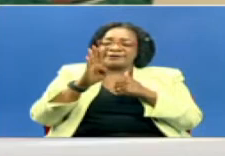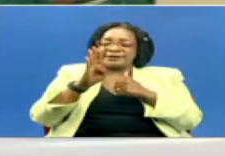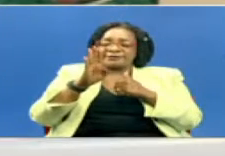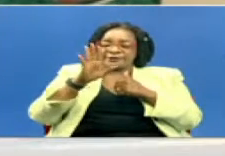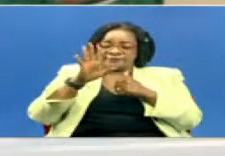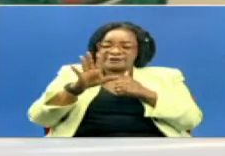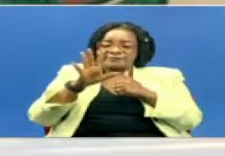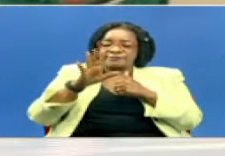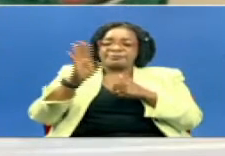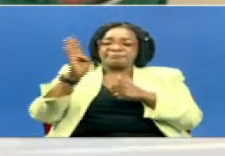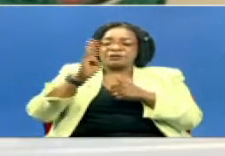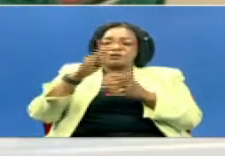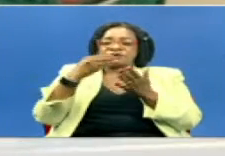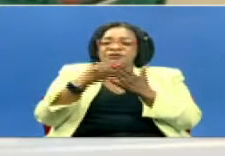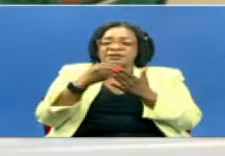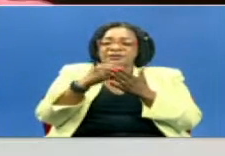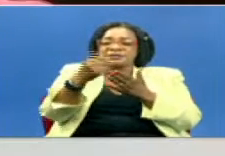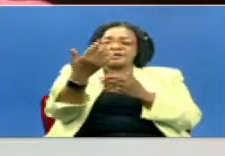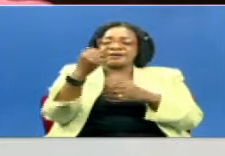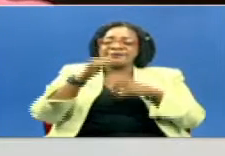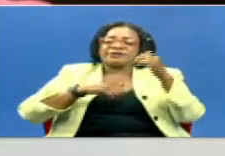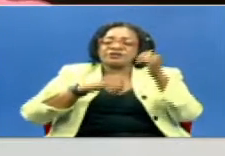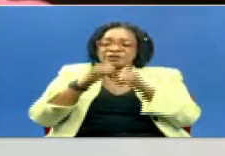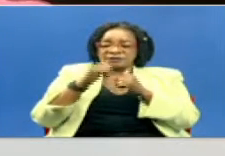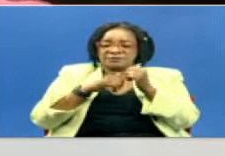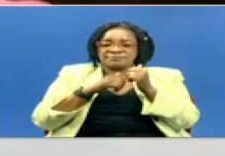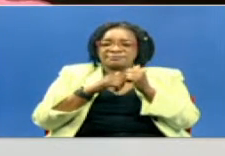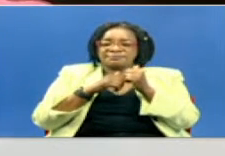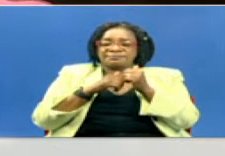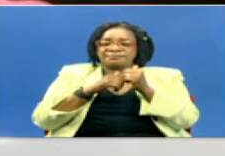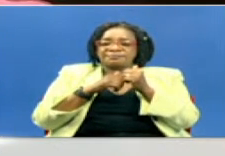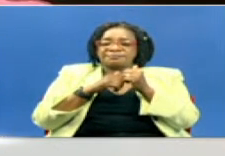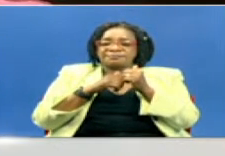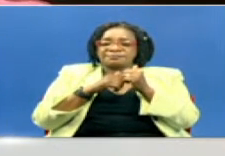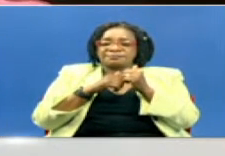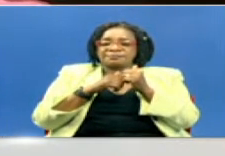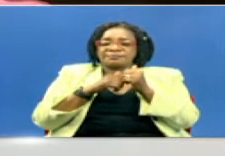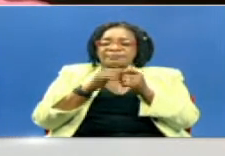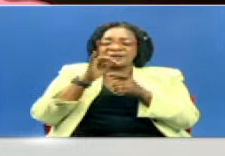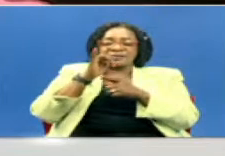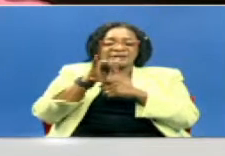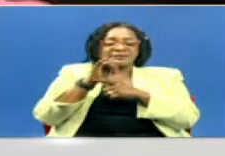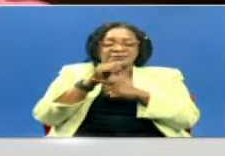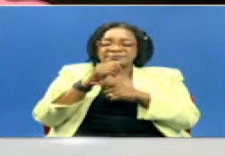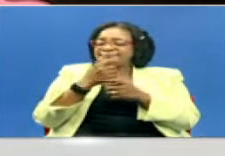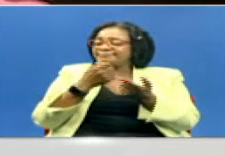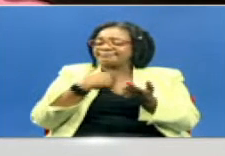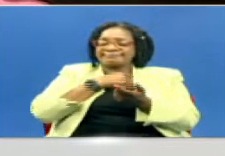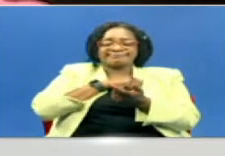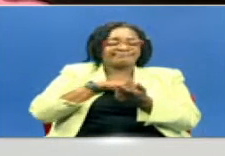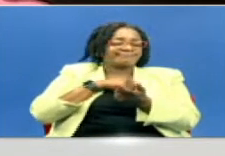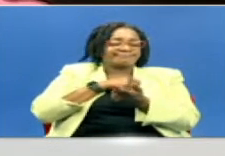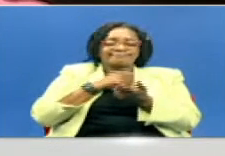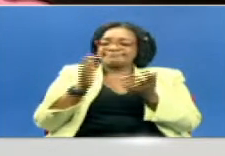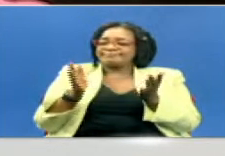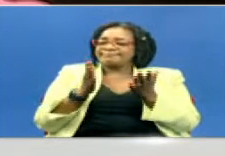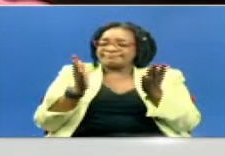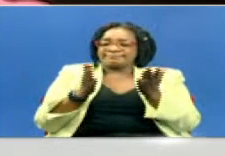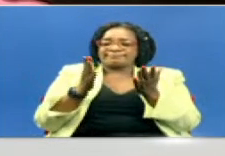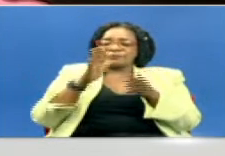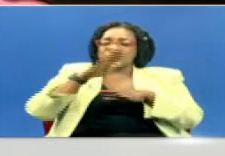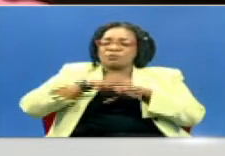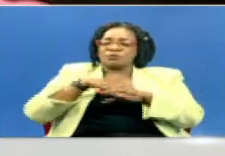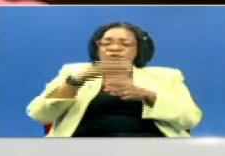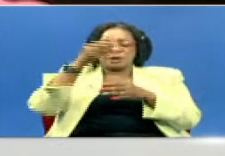shillings. And the infrastructure in those universities is a sorry affair. So it's not even conducive to